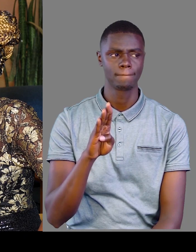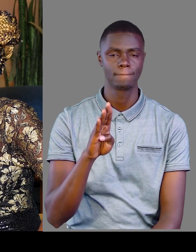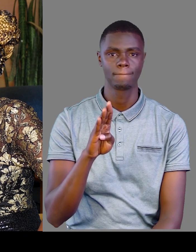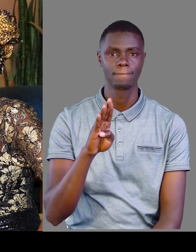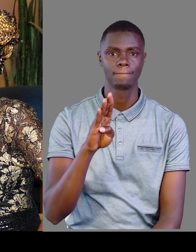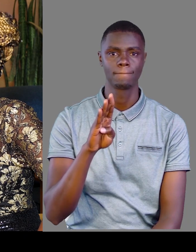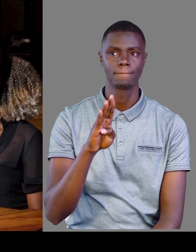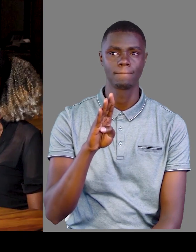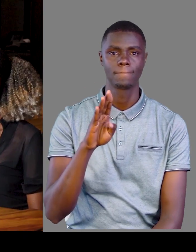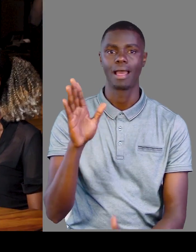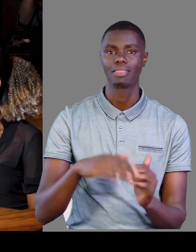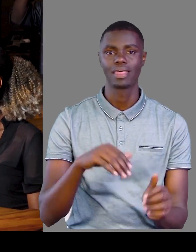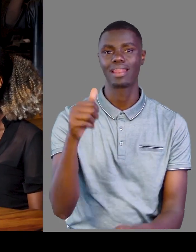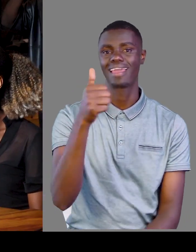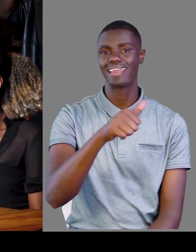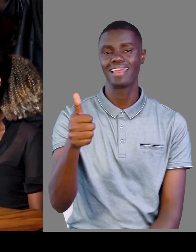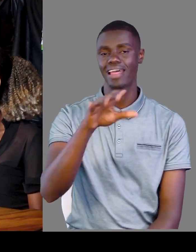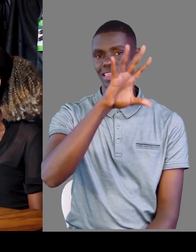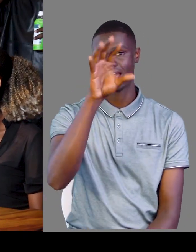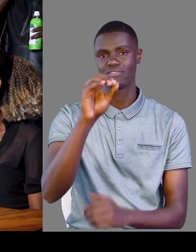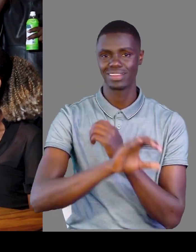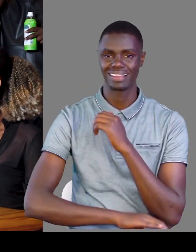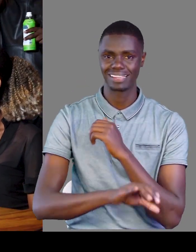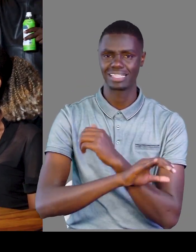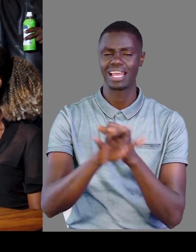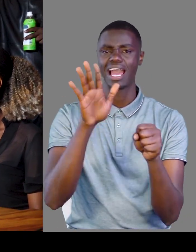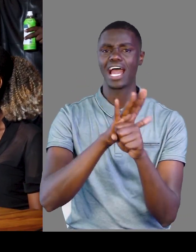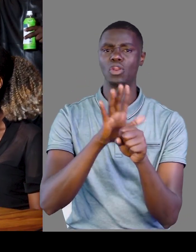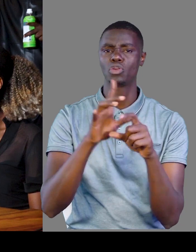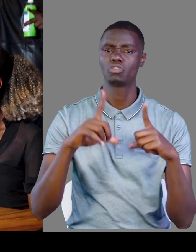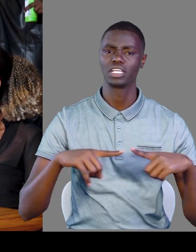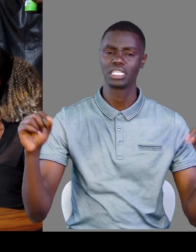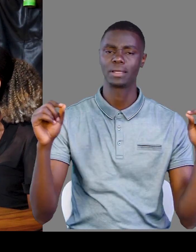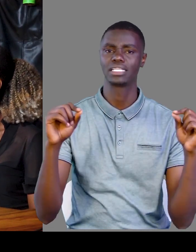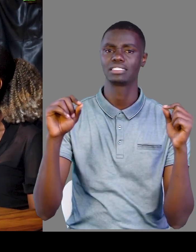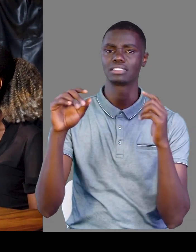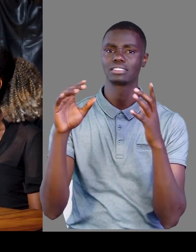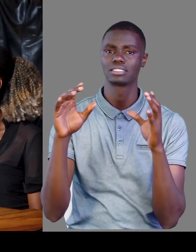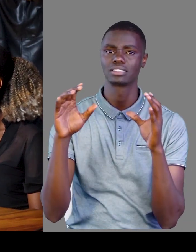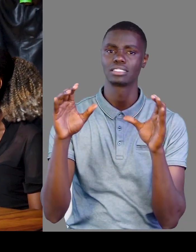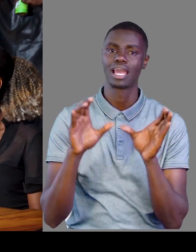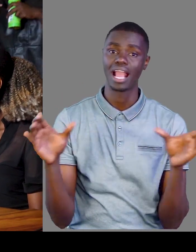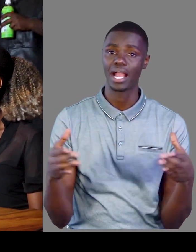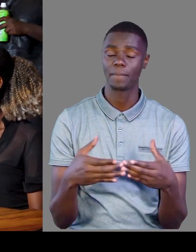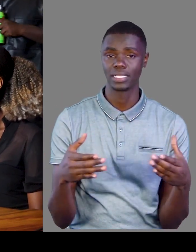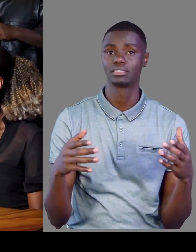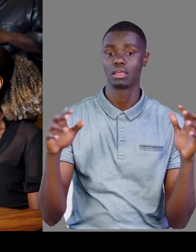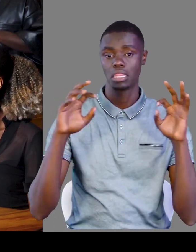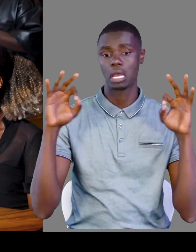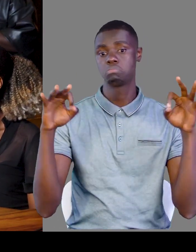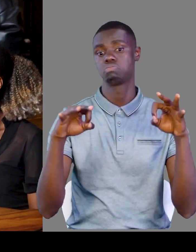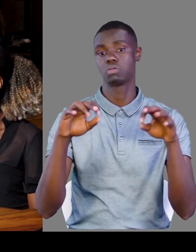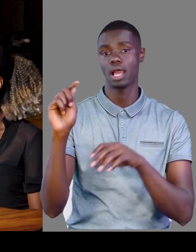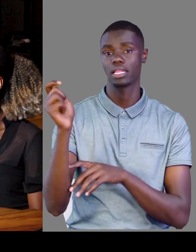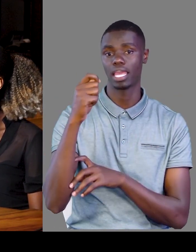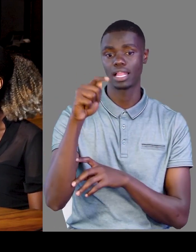for Africans, any other African countries. Now, so many Japanese companies and even government is looking at